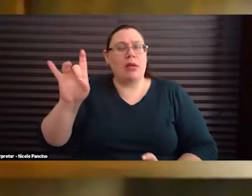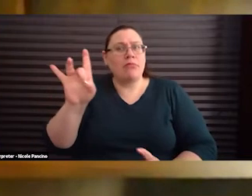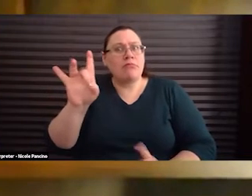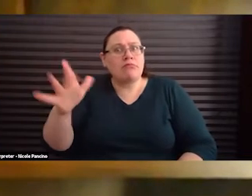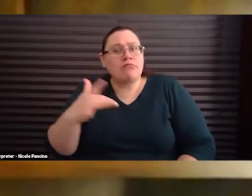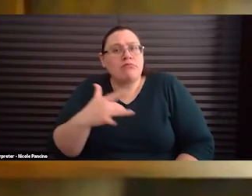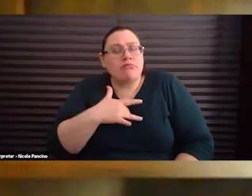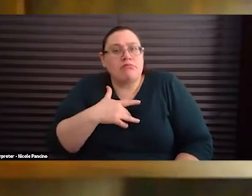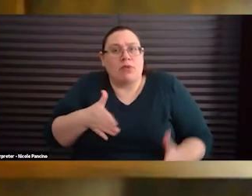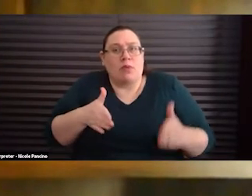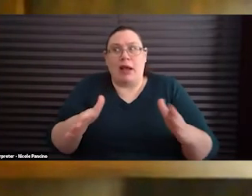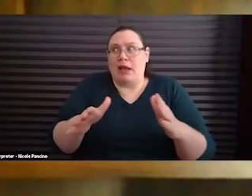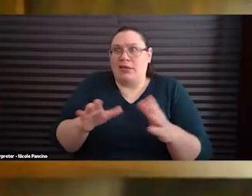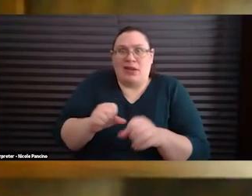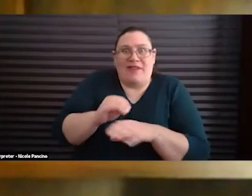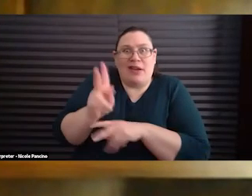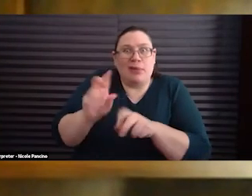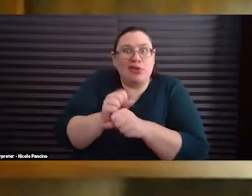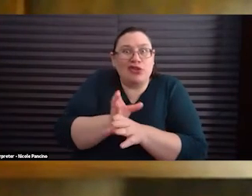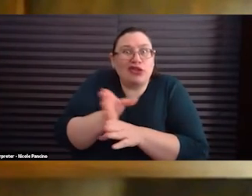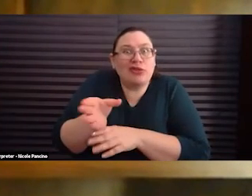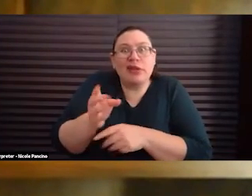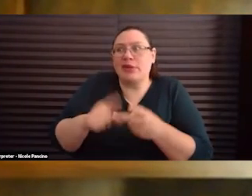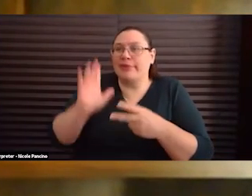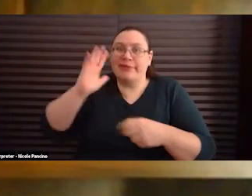ways that can affect a career or a life.